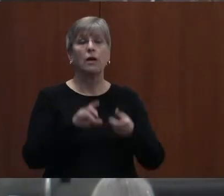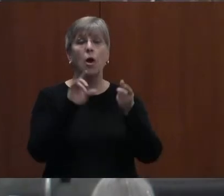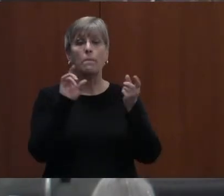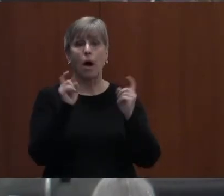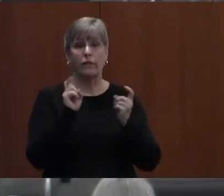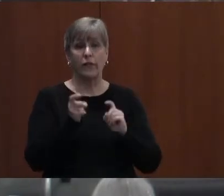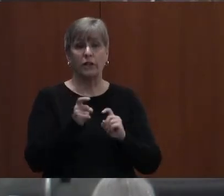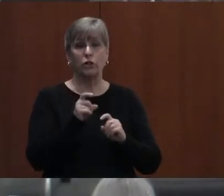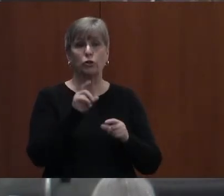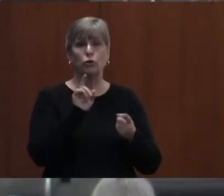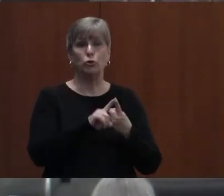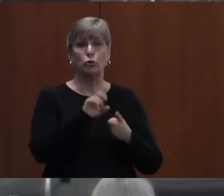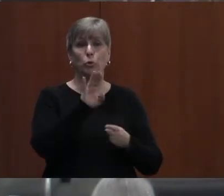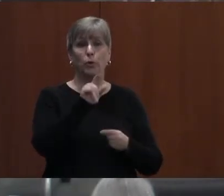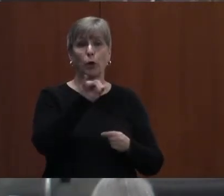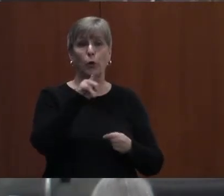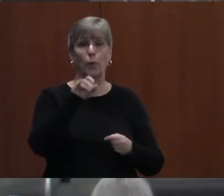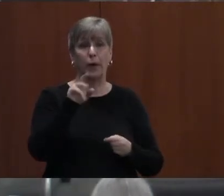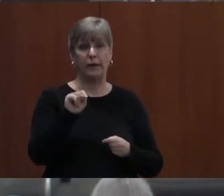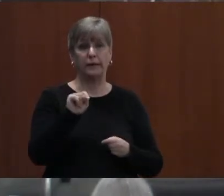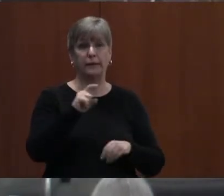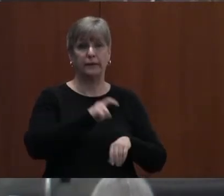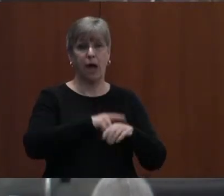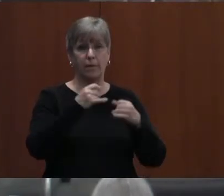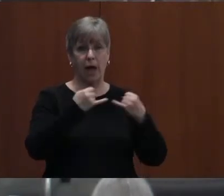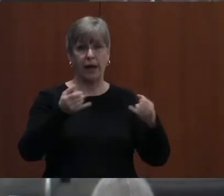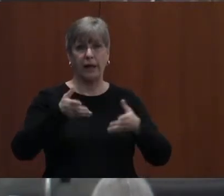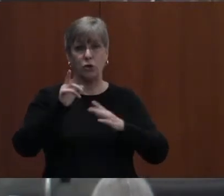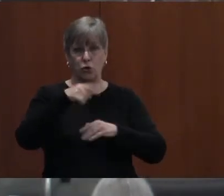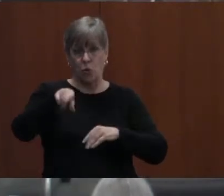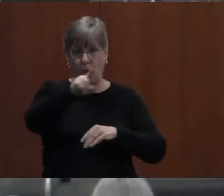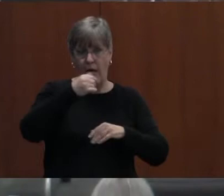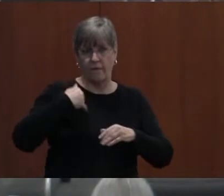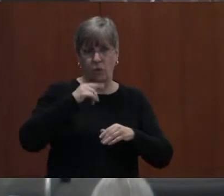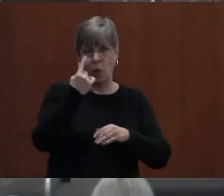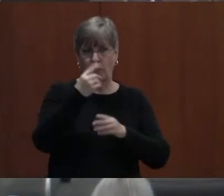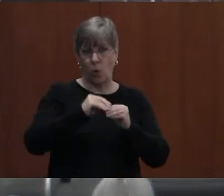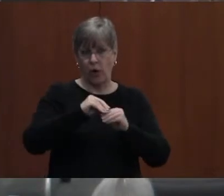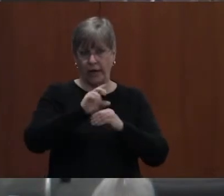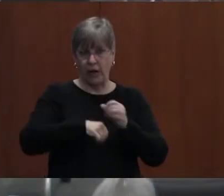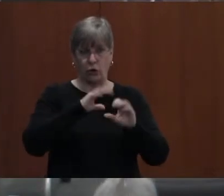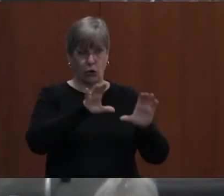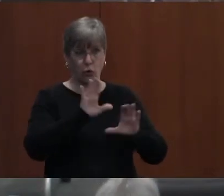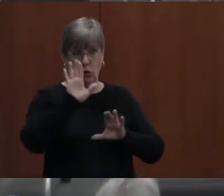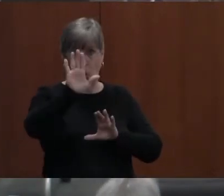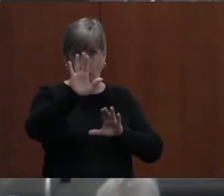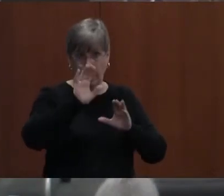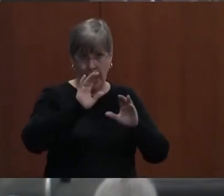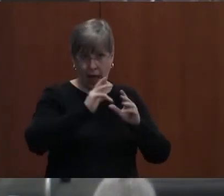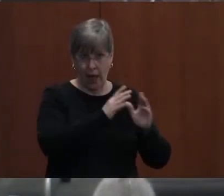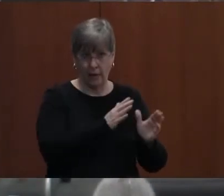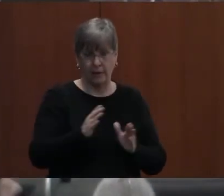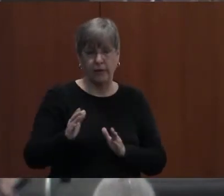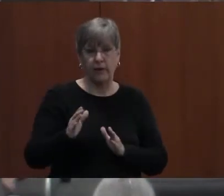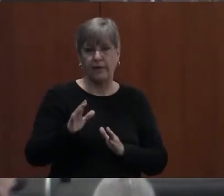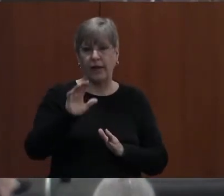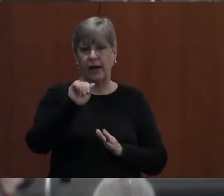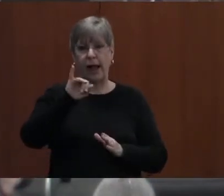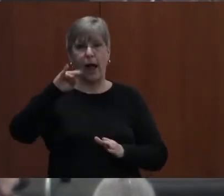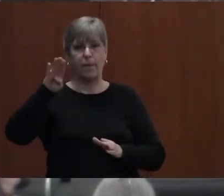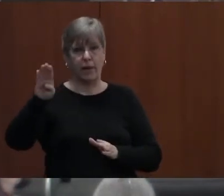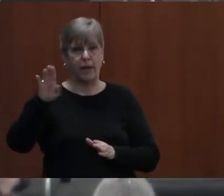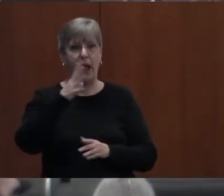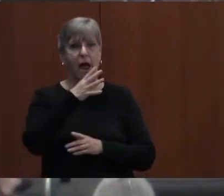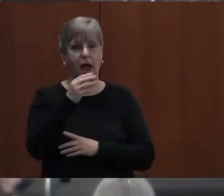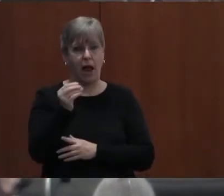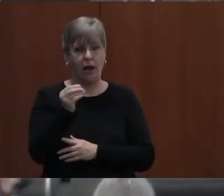modifications to the blueprint timelines, the one that lets you have another year to do your plan in order that the AIB